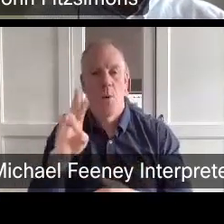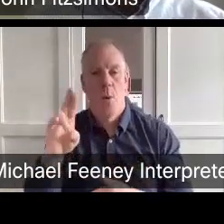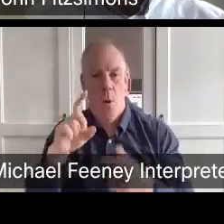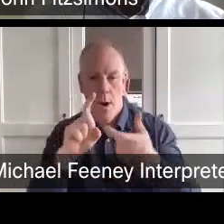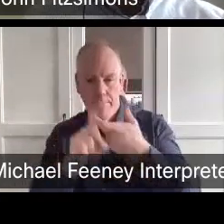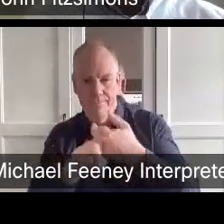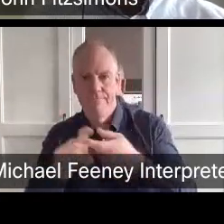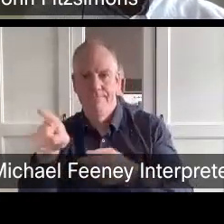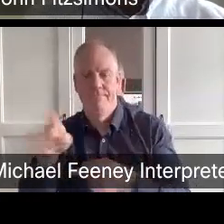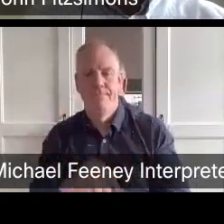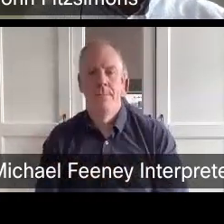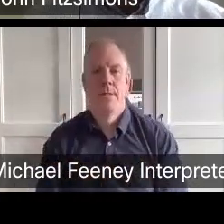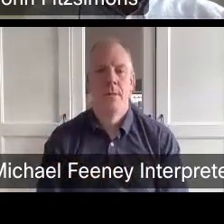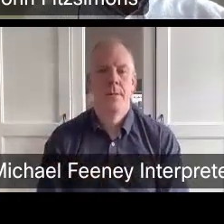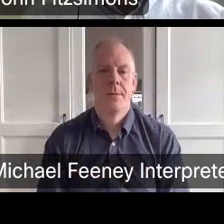you there.